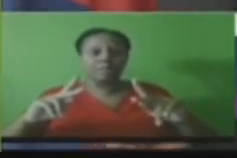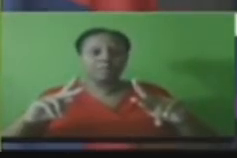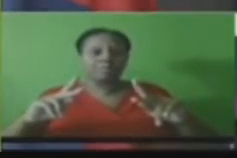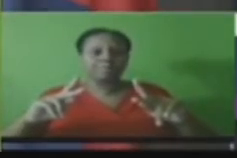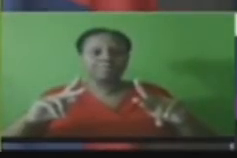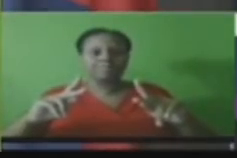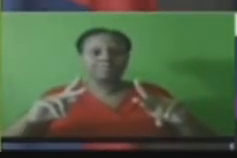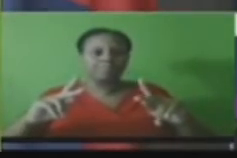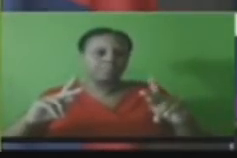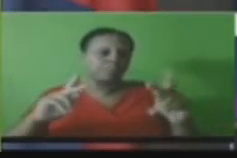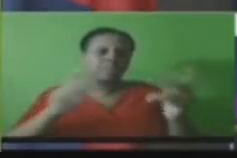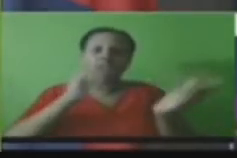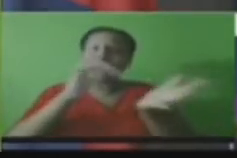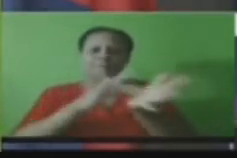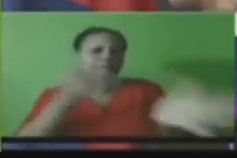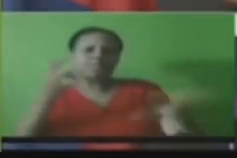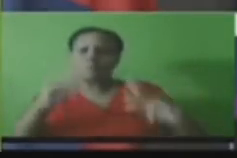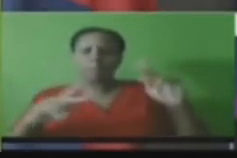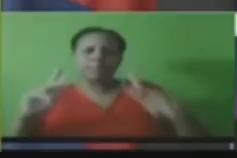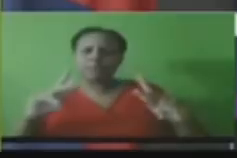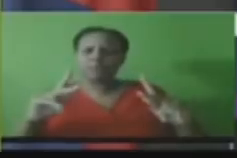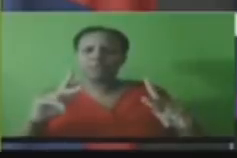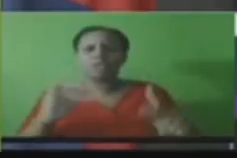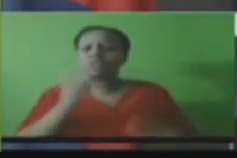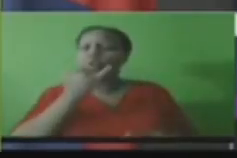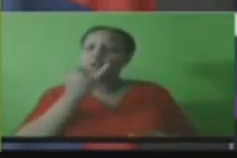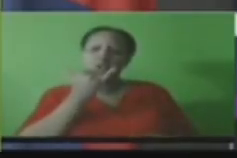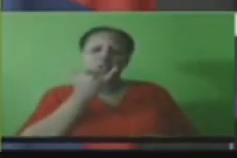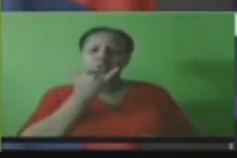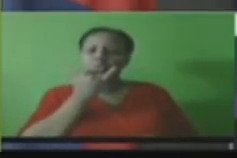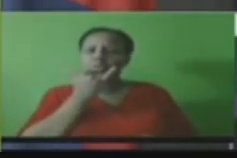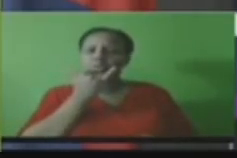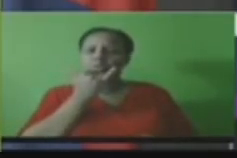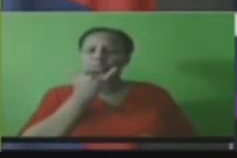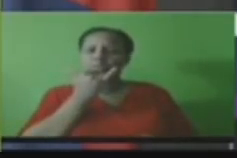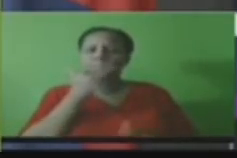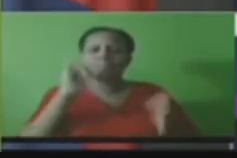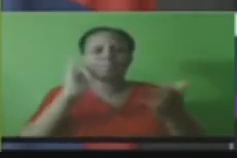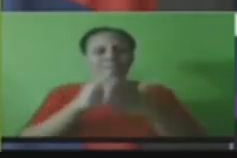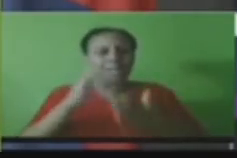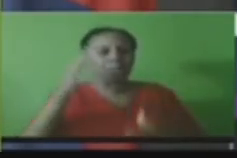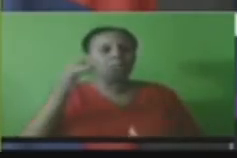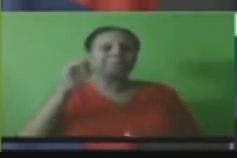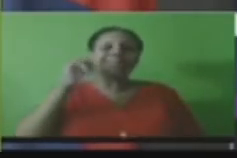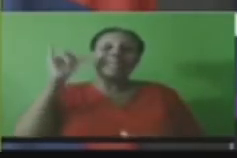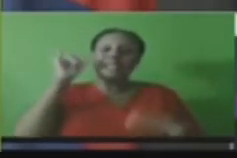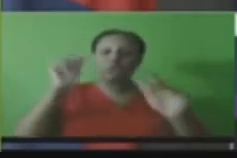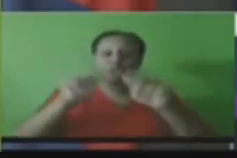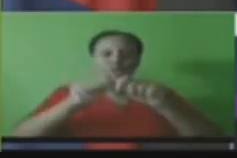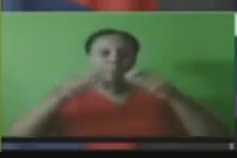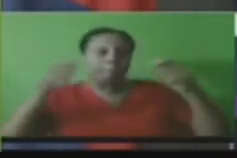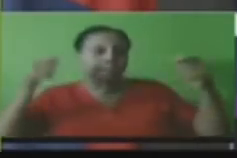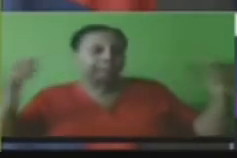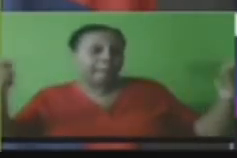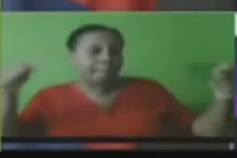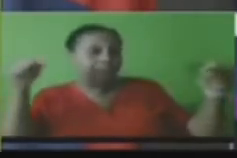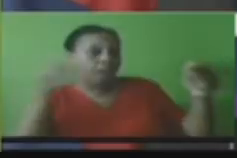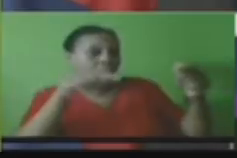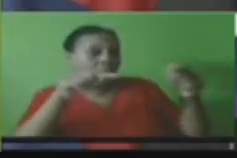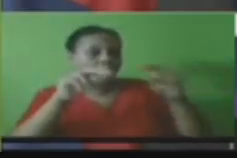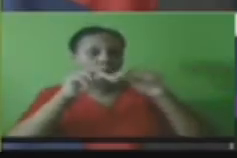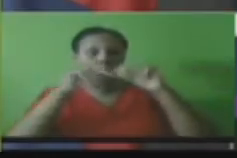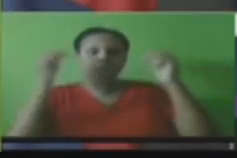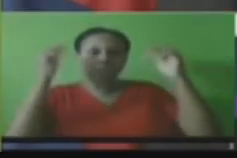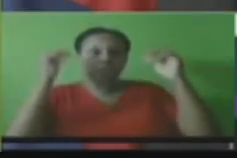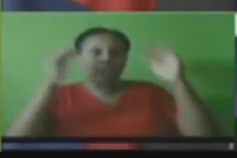yesterday you would have seen in your newspapers and others that the Ministry of Social Development is the